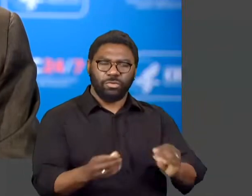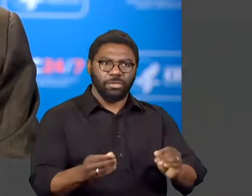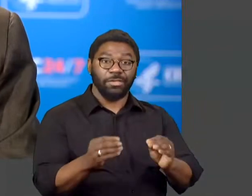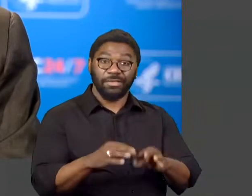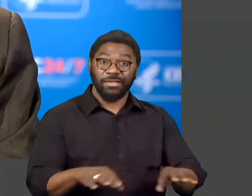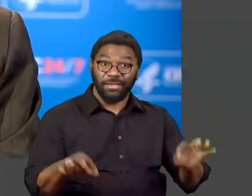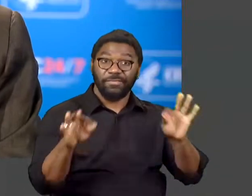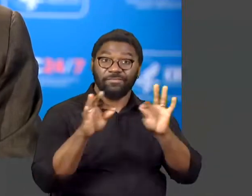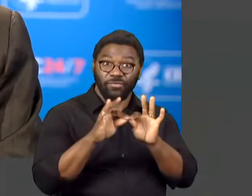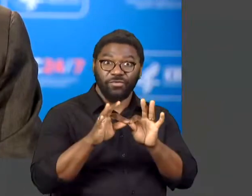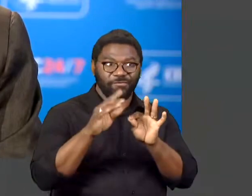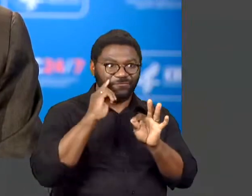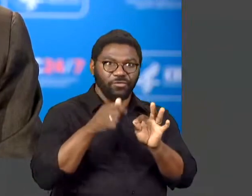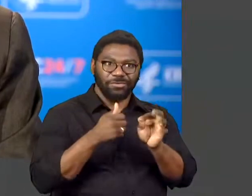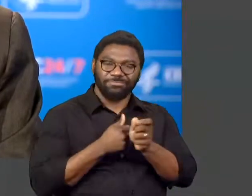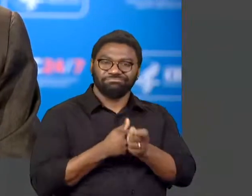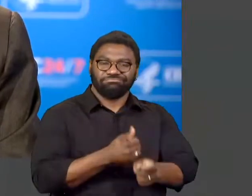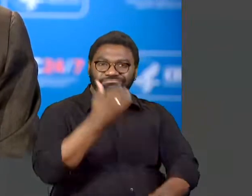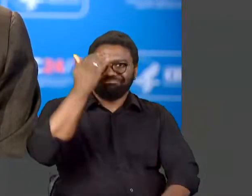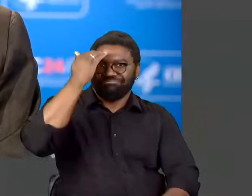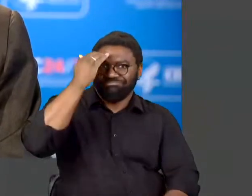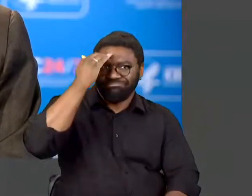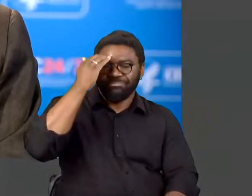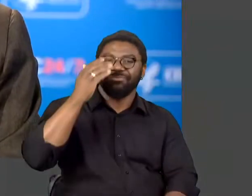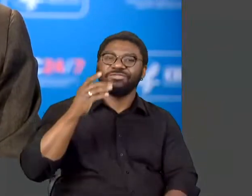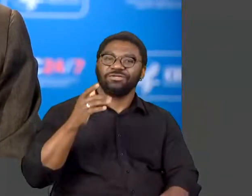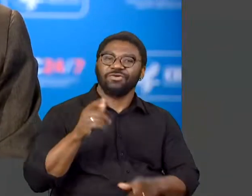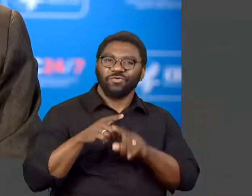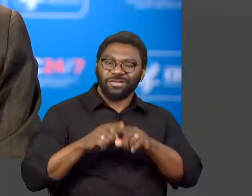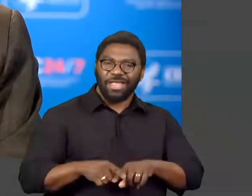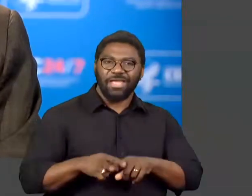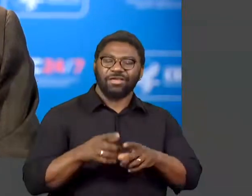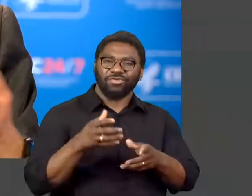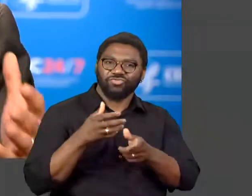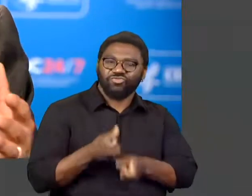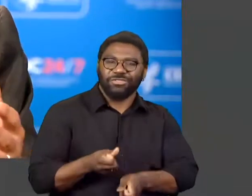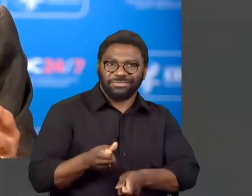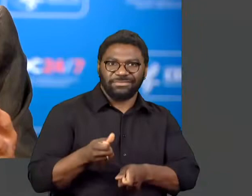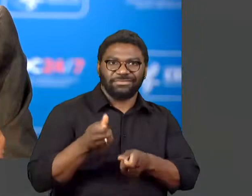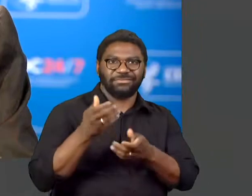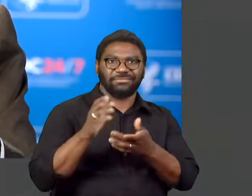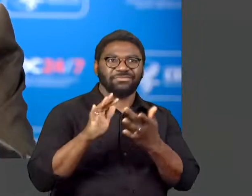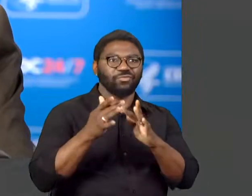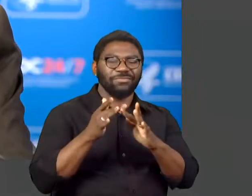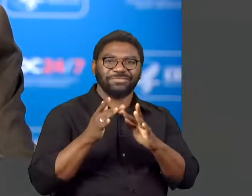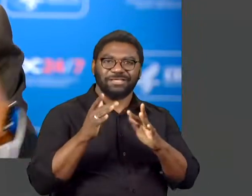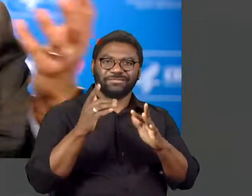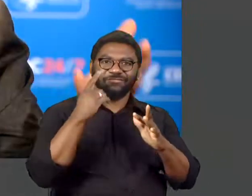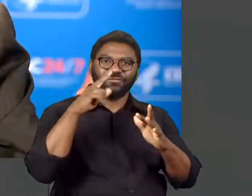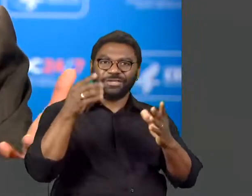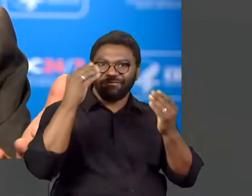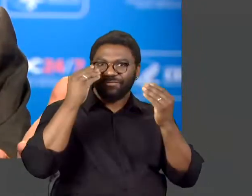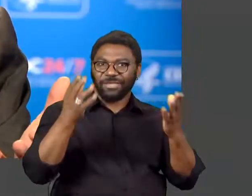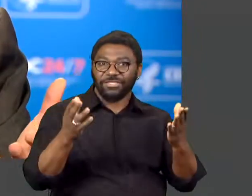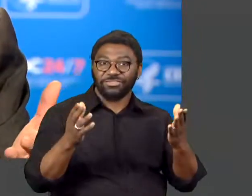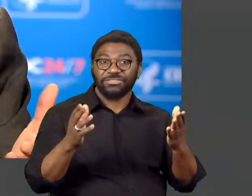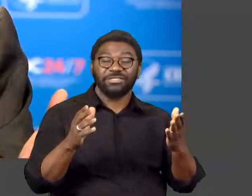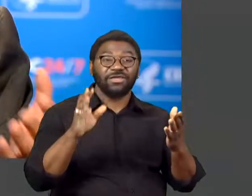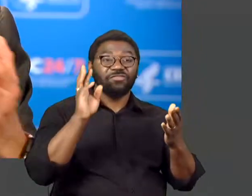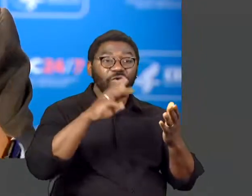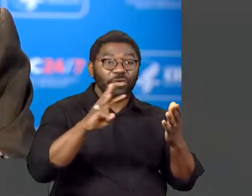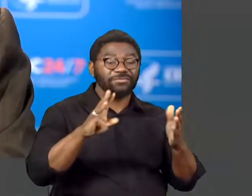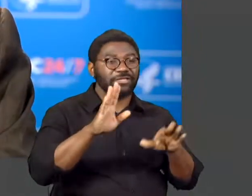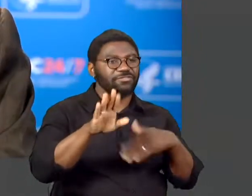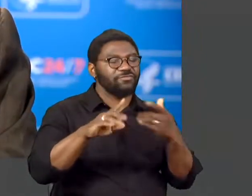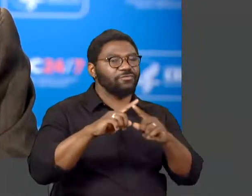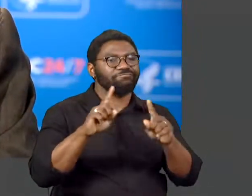the changes here, it is relying on trusted sources of information. The websites of the agencies of all of my colleagues here,